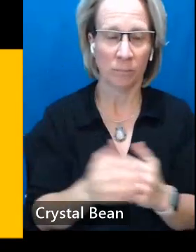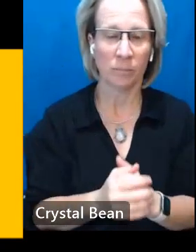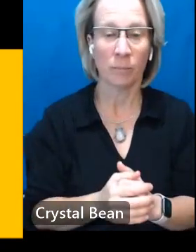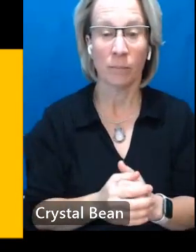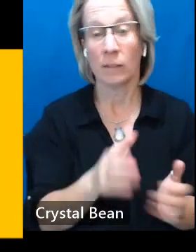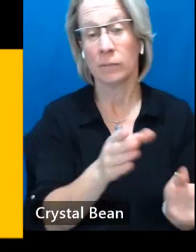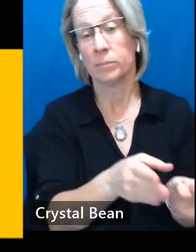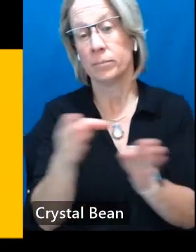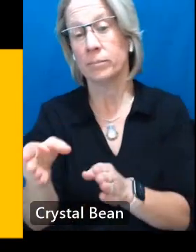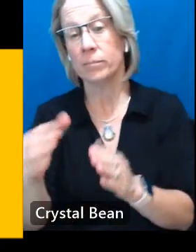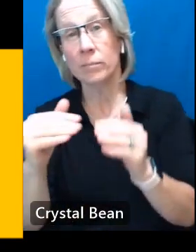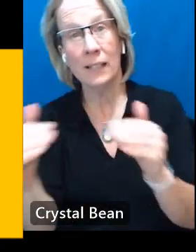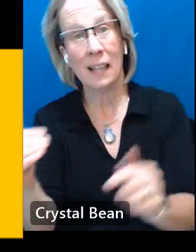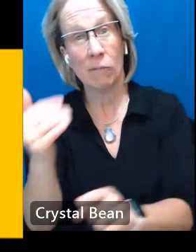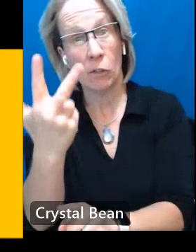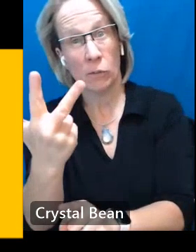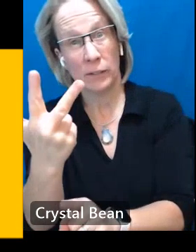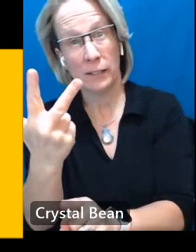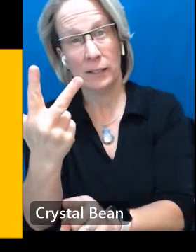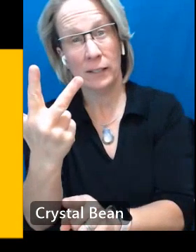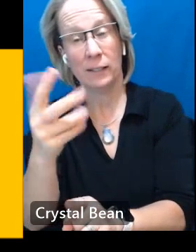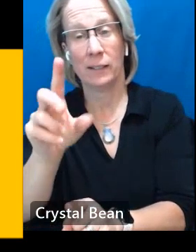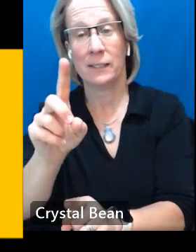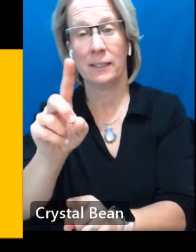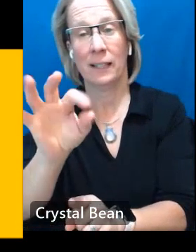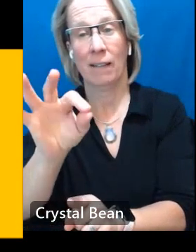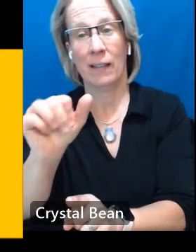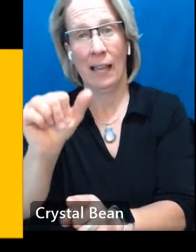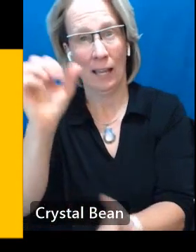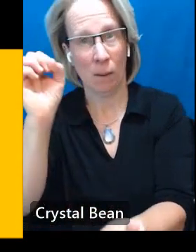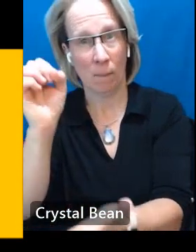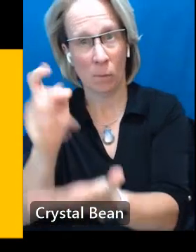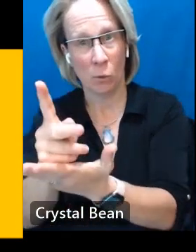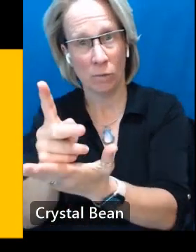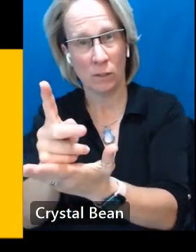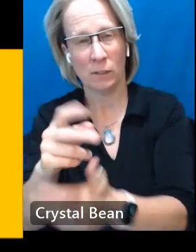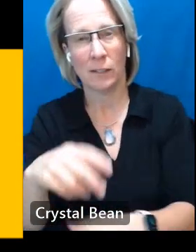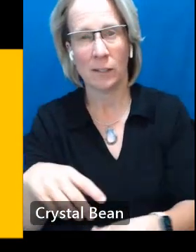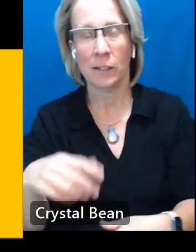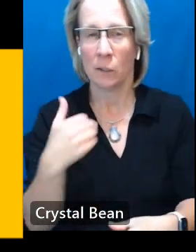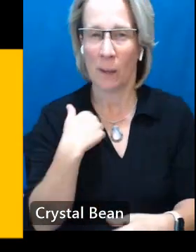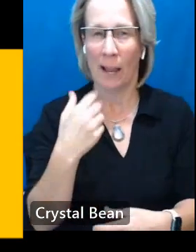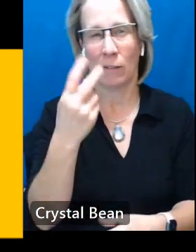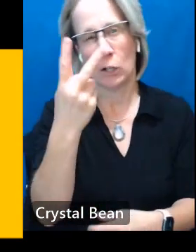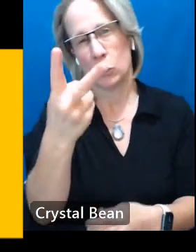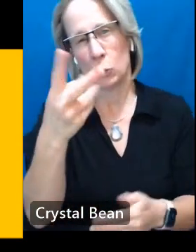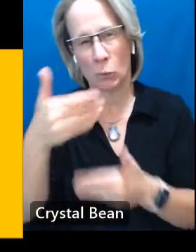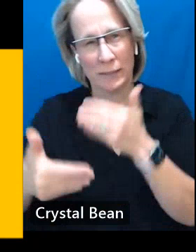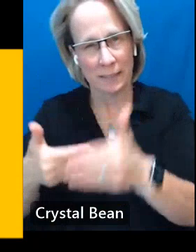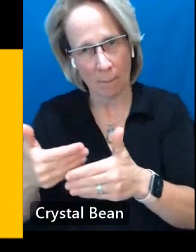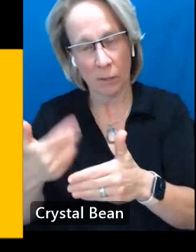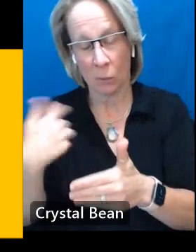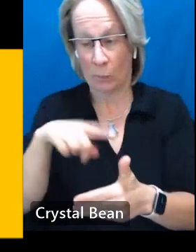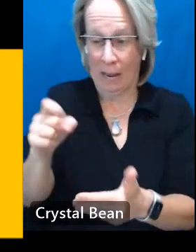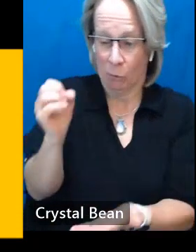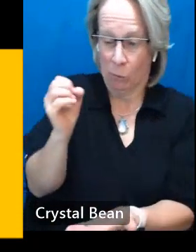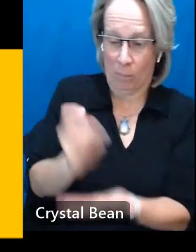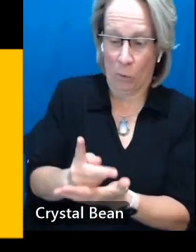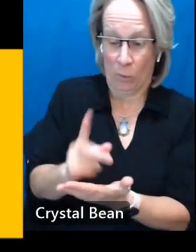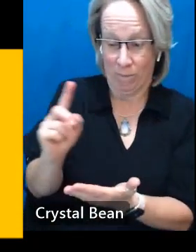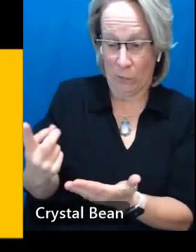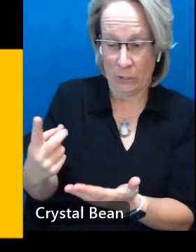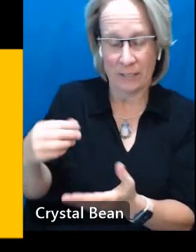that's DFA approval. So there's a 2-step process. We have to approve it first in our queue,